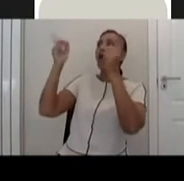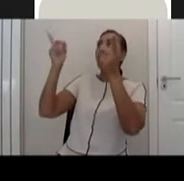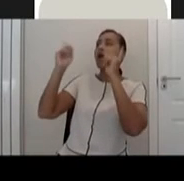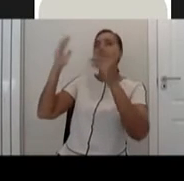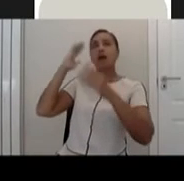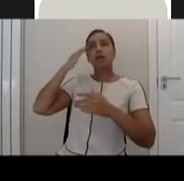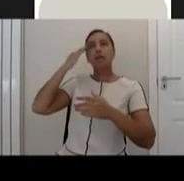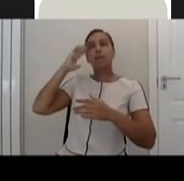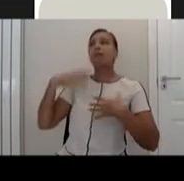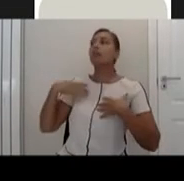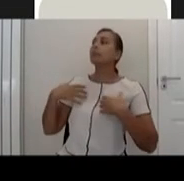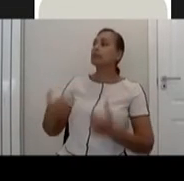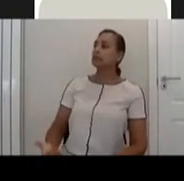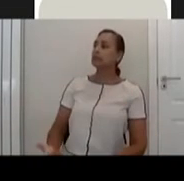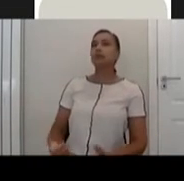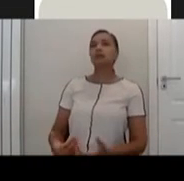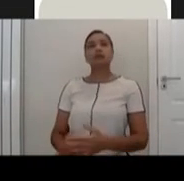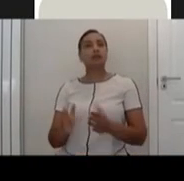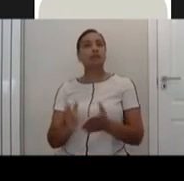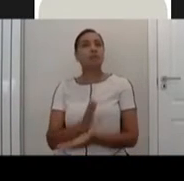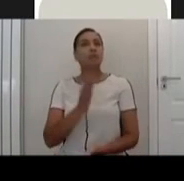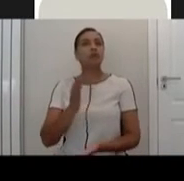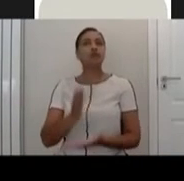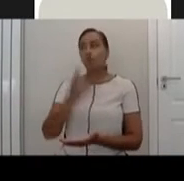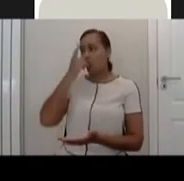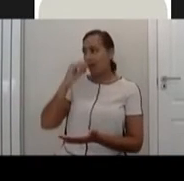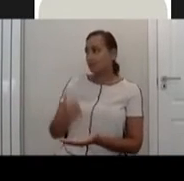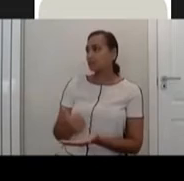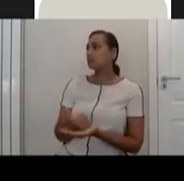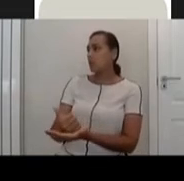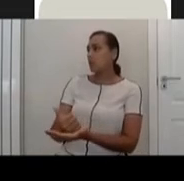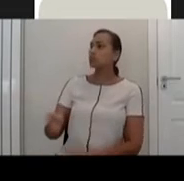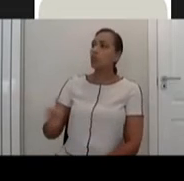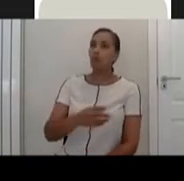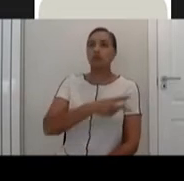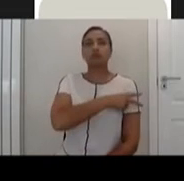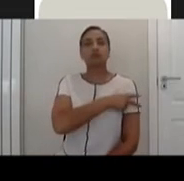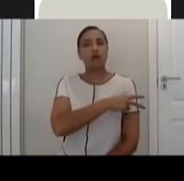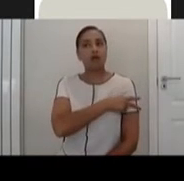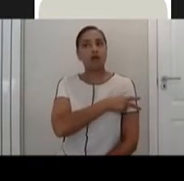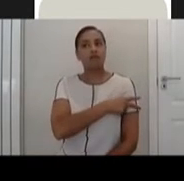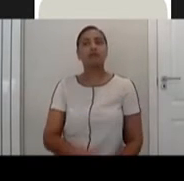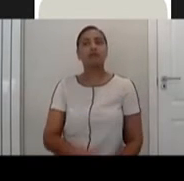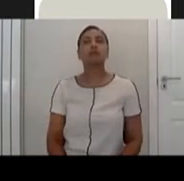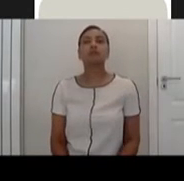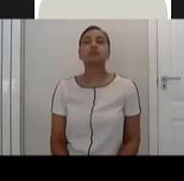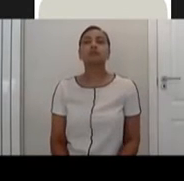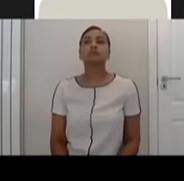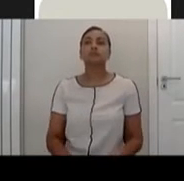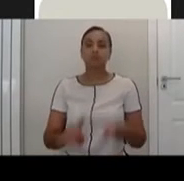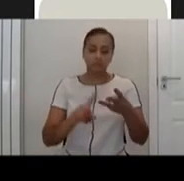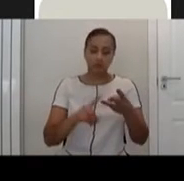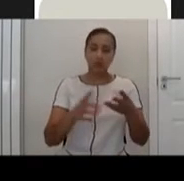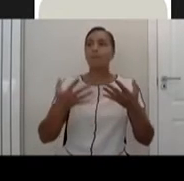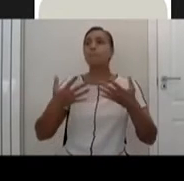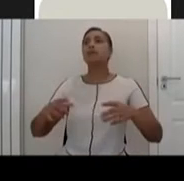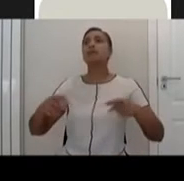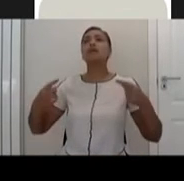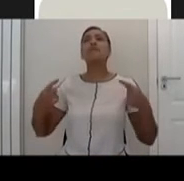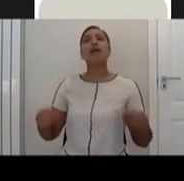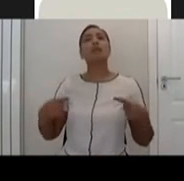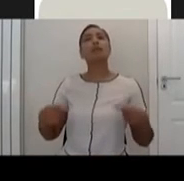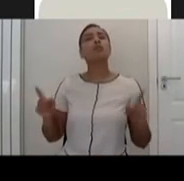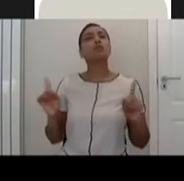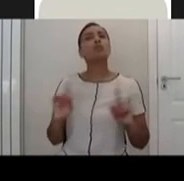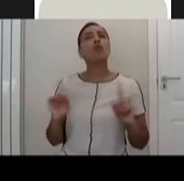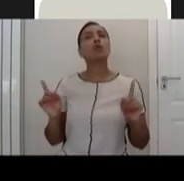well-being, so that we're able better to support staff. We've also opened up the availability of